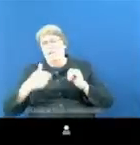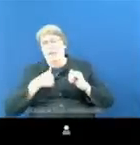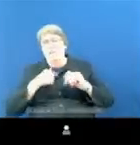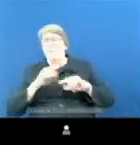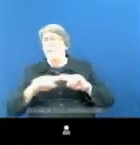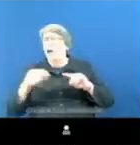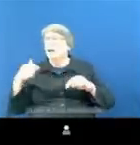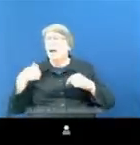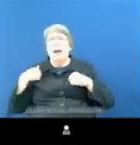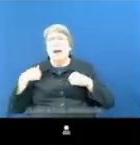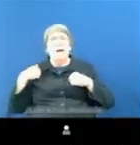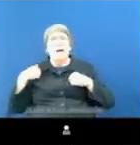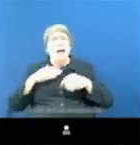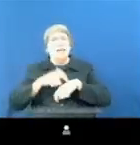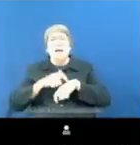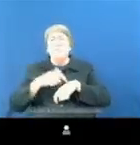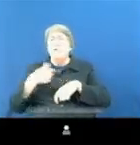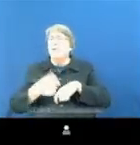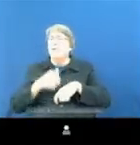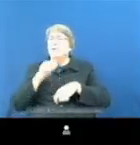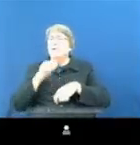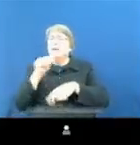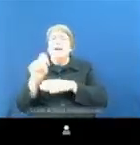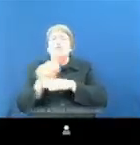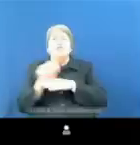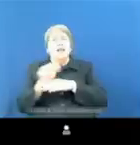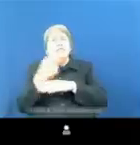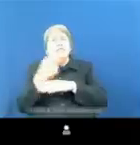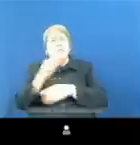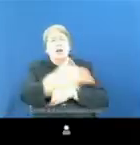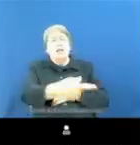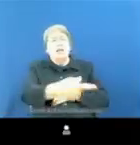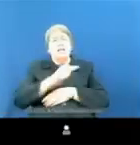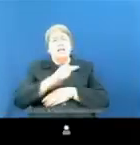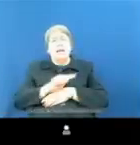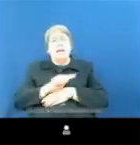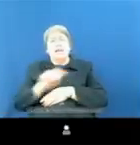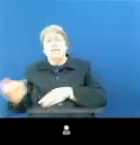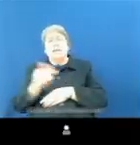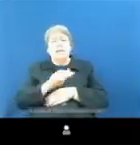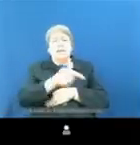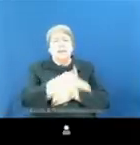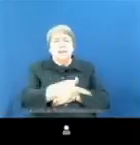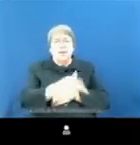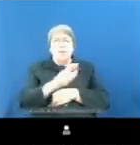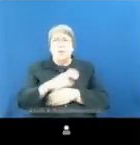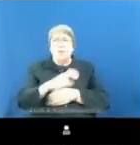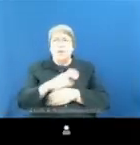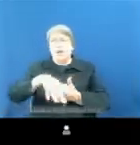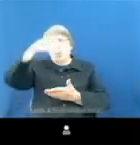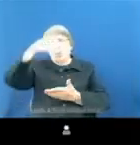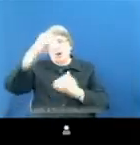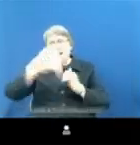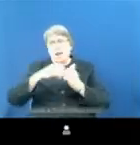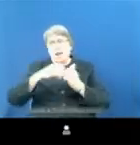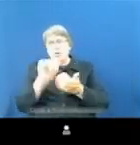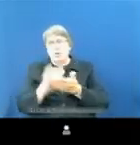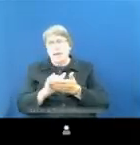means we have to get comfortable doing it. And not only using consecutive interpretation, but also